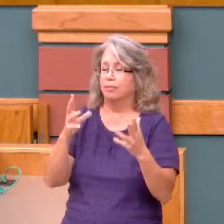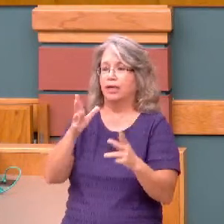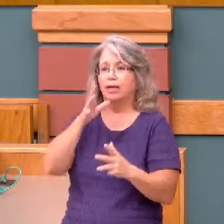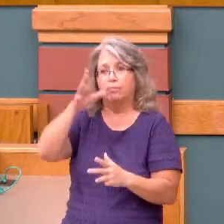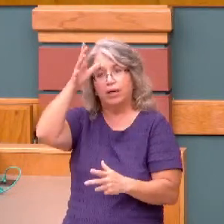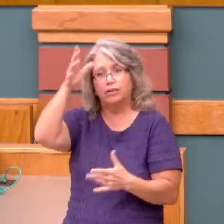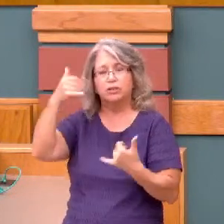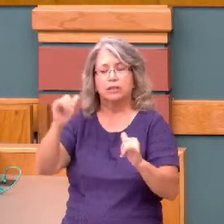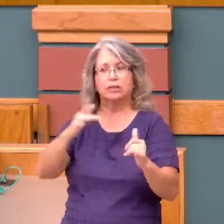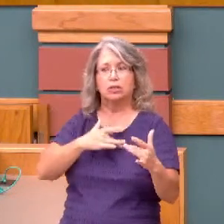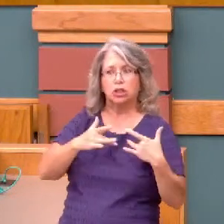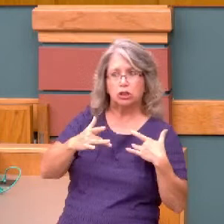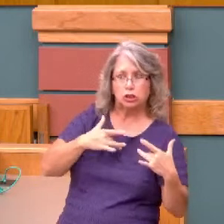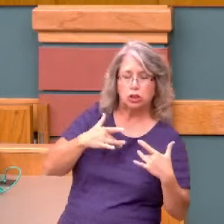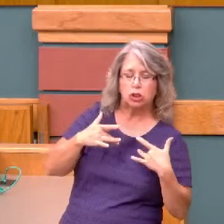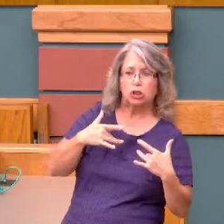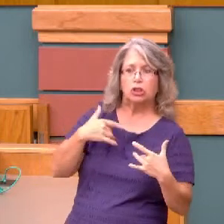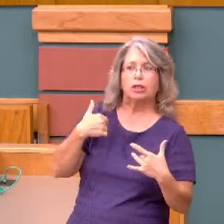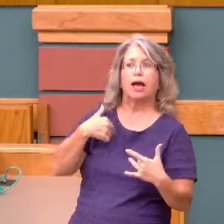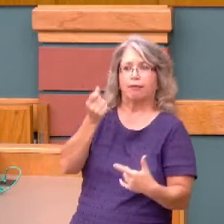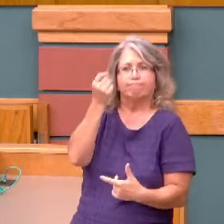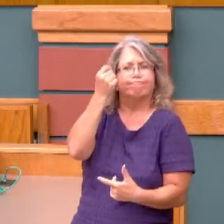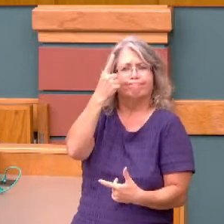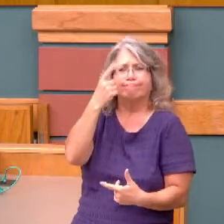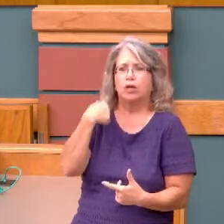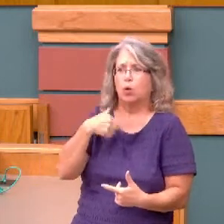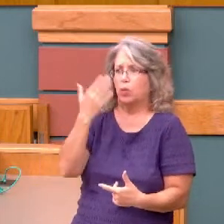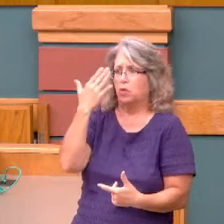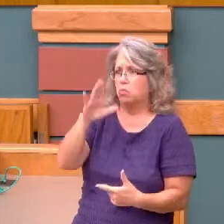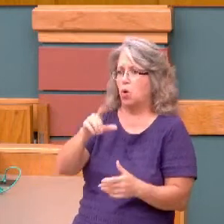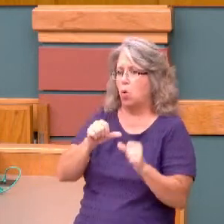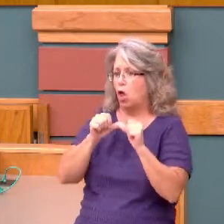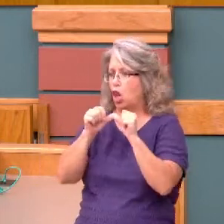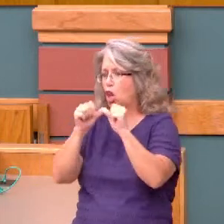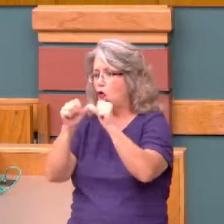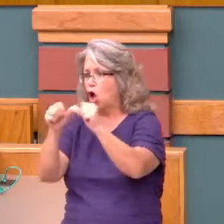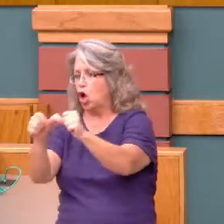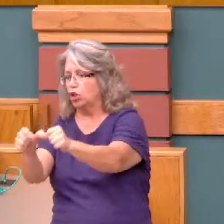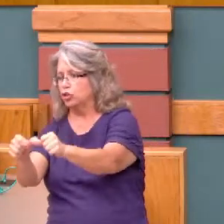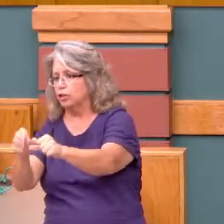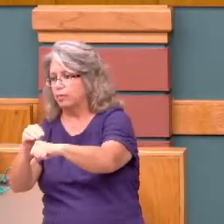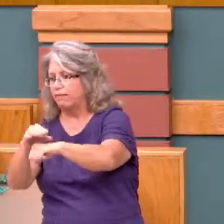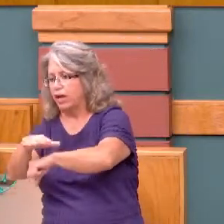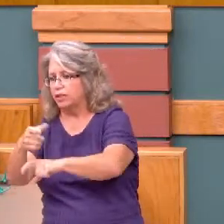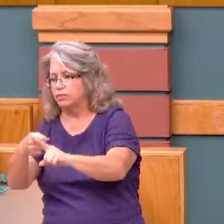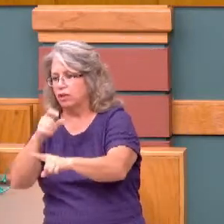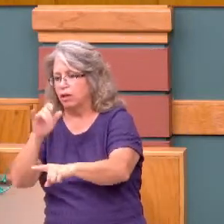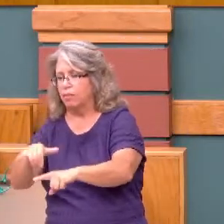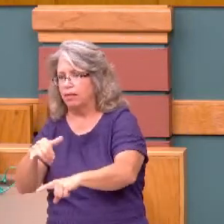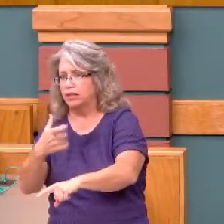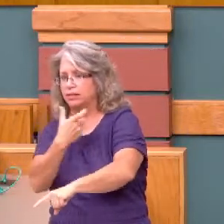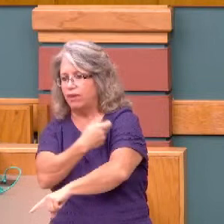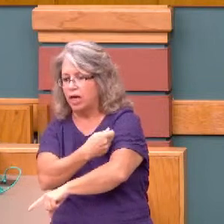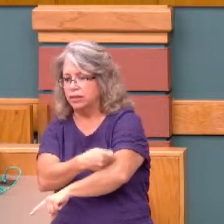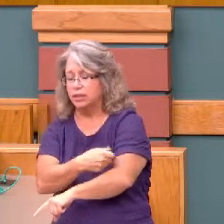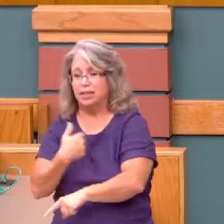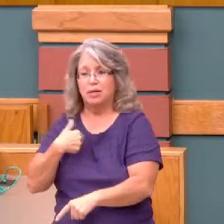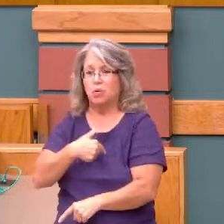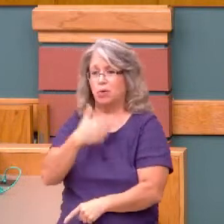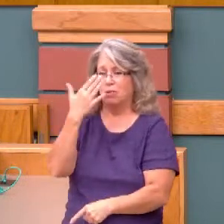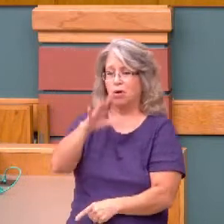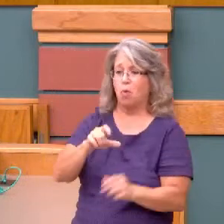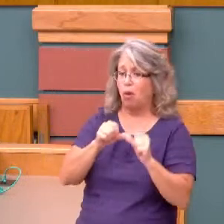We don't know the long-term effects of the vaccine. We don't know the long-term effects of COVID-19. But we do know the